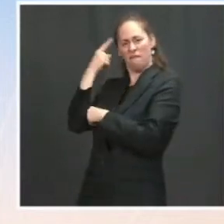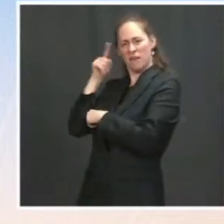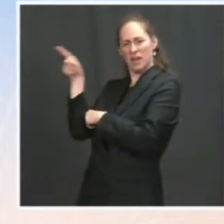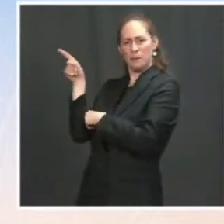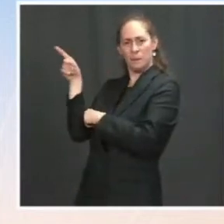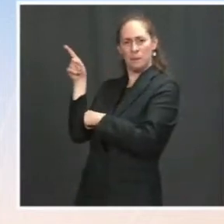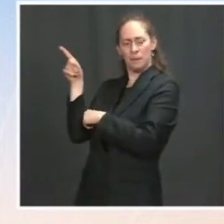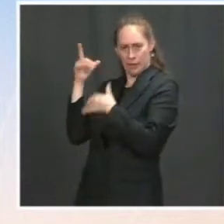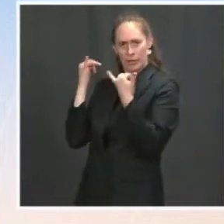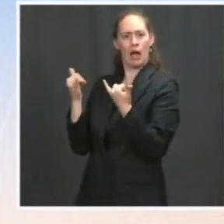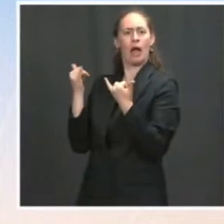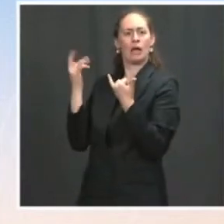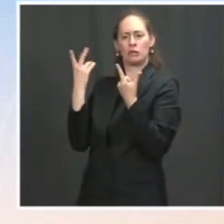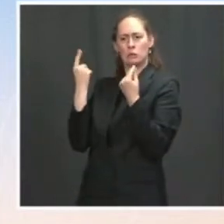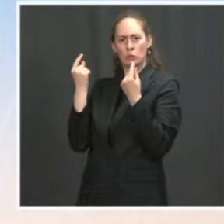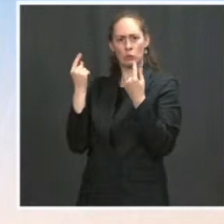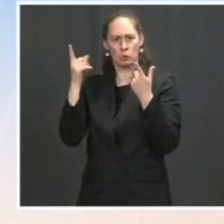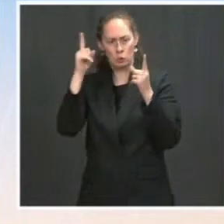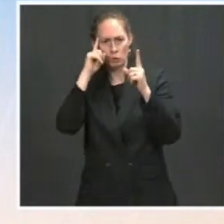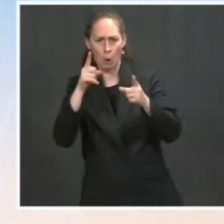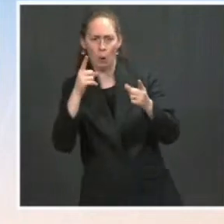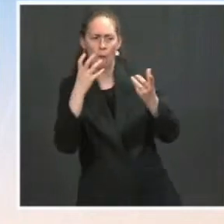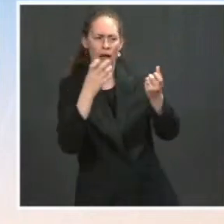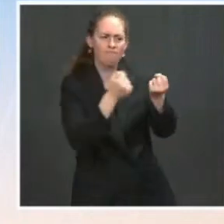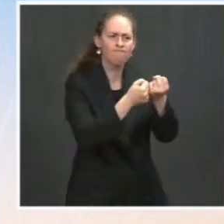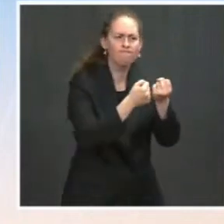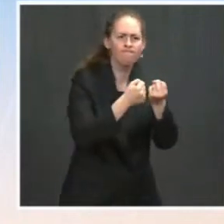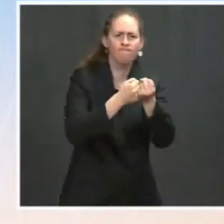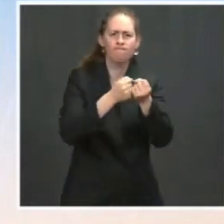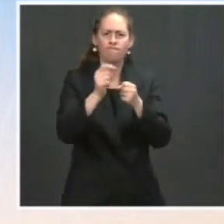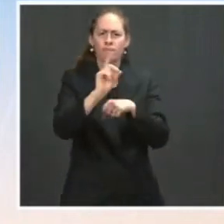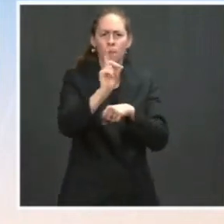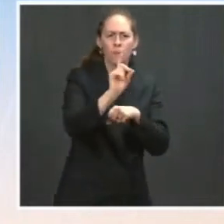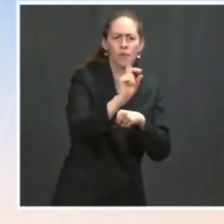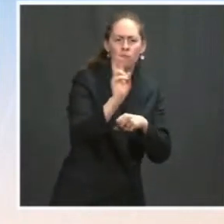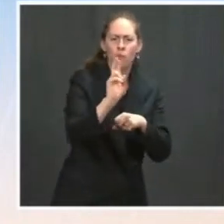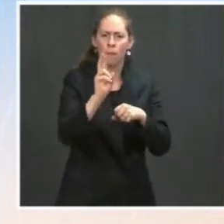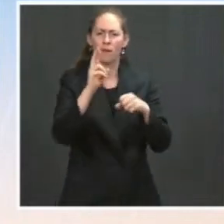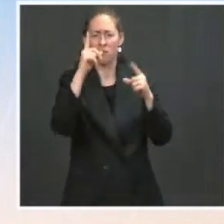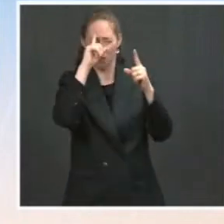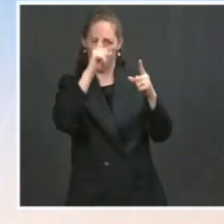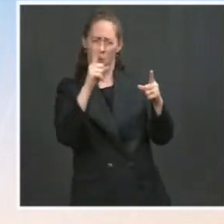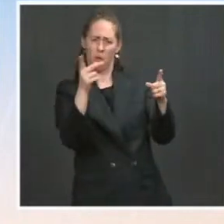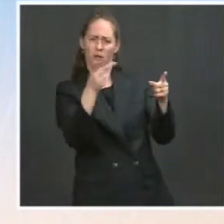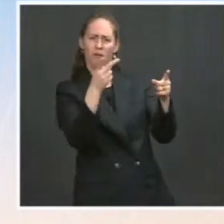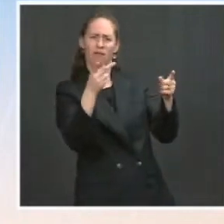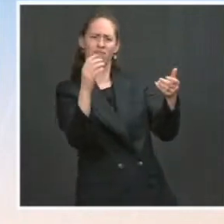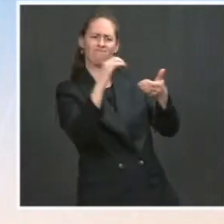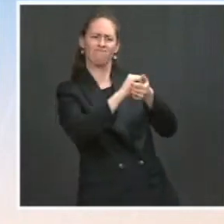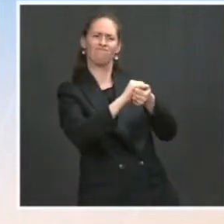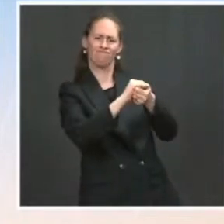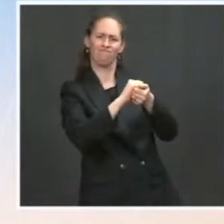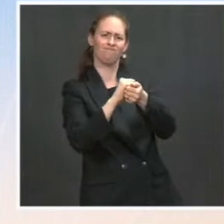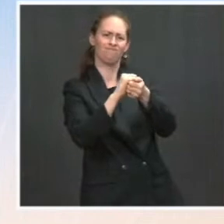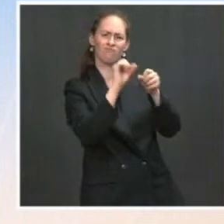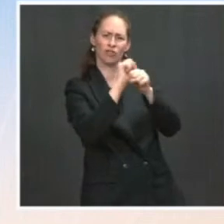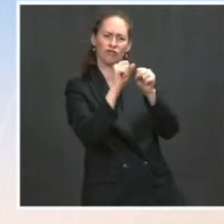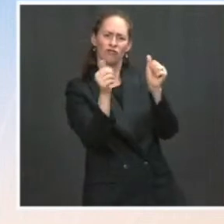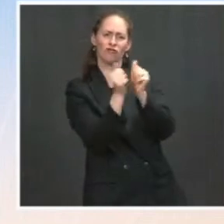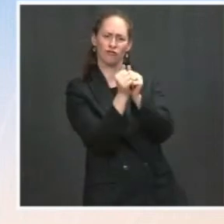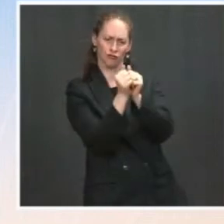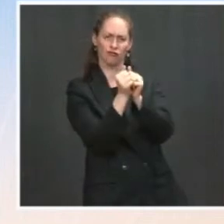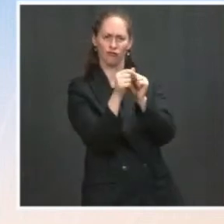United States is to continue to seek ways to work together. And the fact is, we are continuing to work, even with